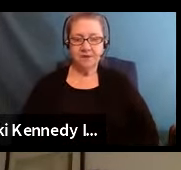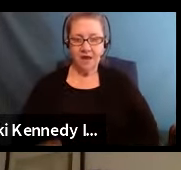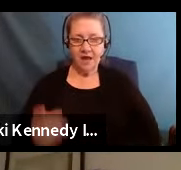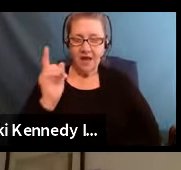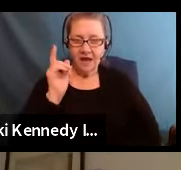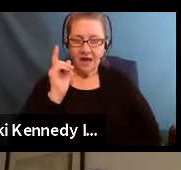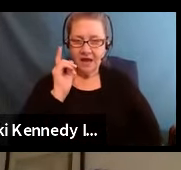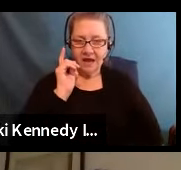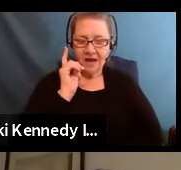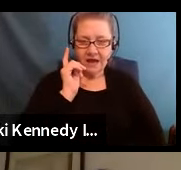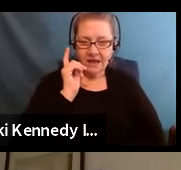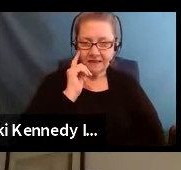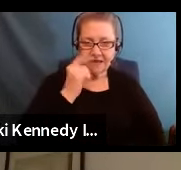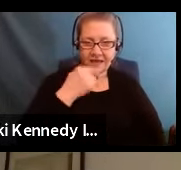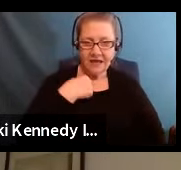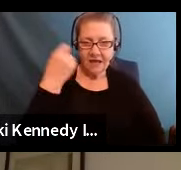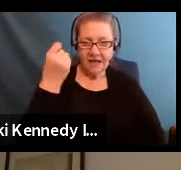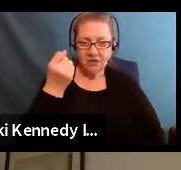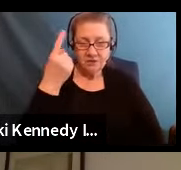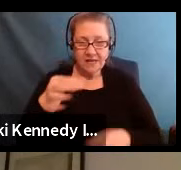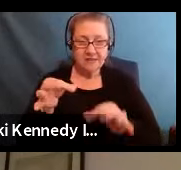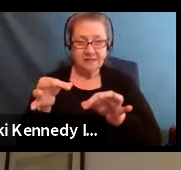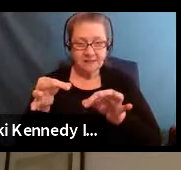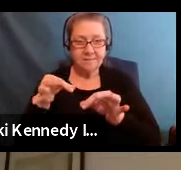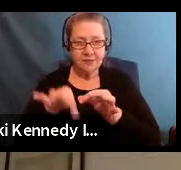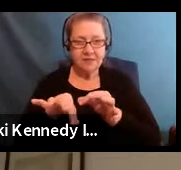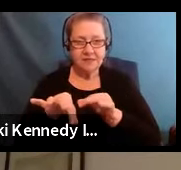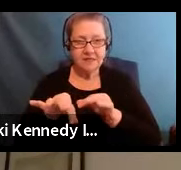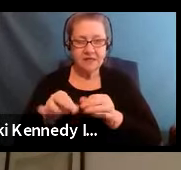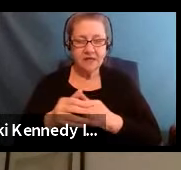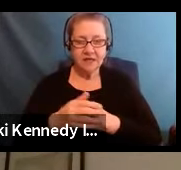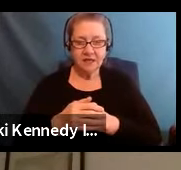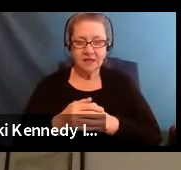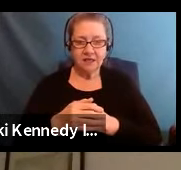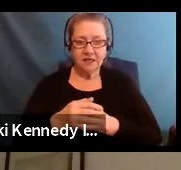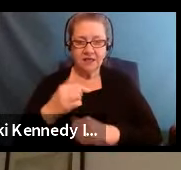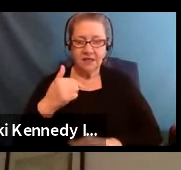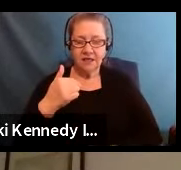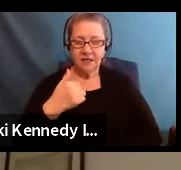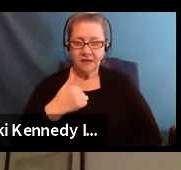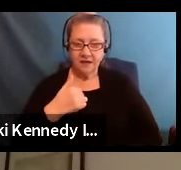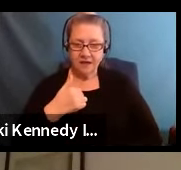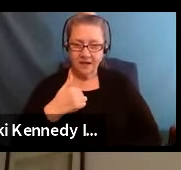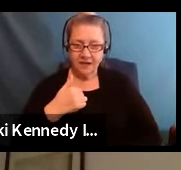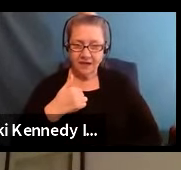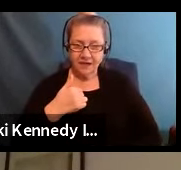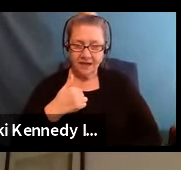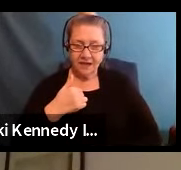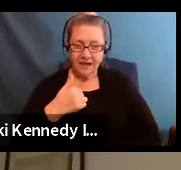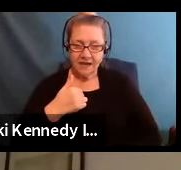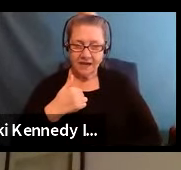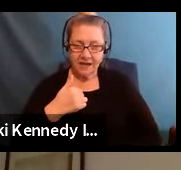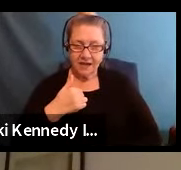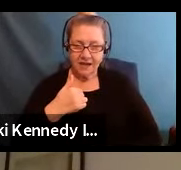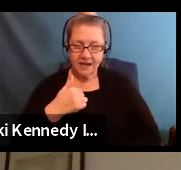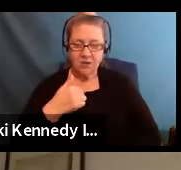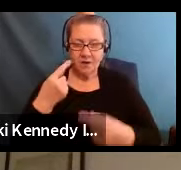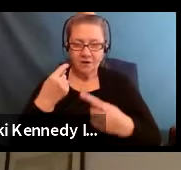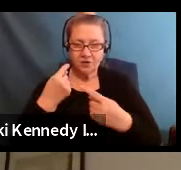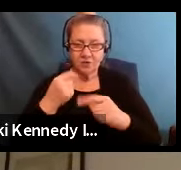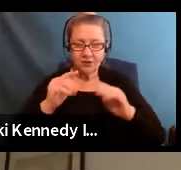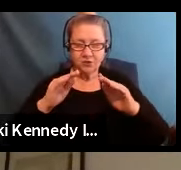understand the simplicity of 65 and older. I think that's what we were trying to achieve with our CARES